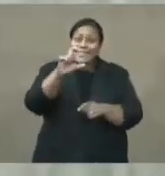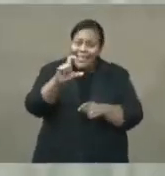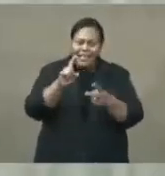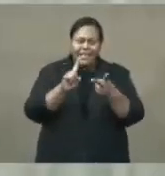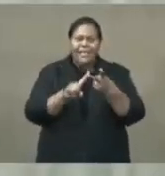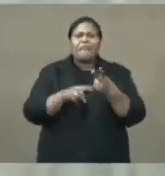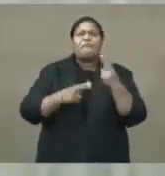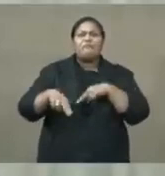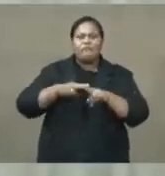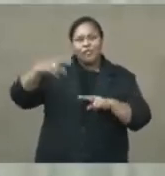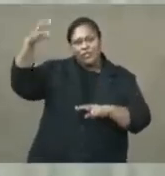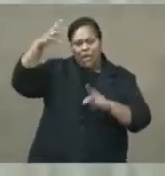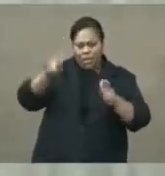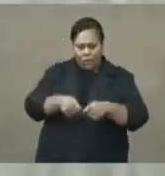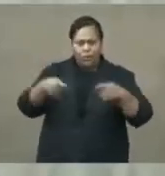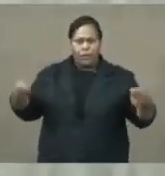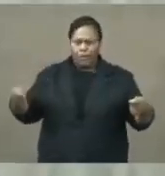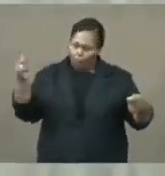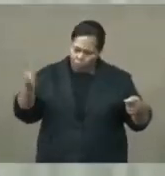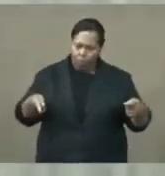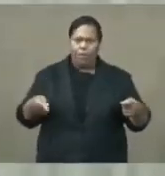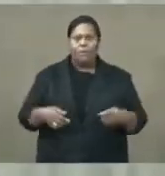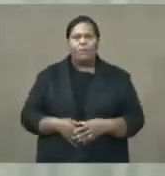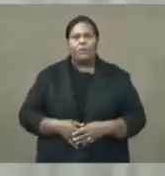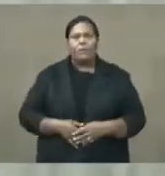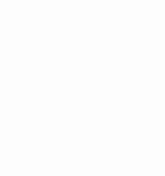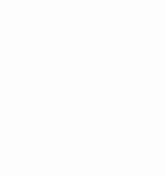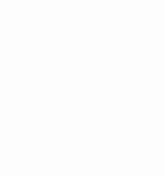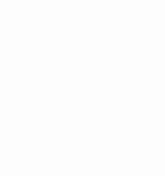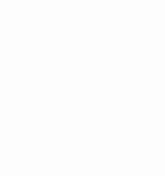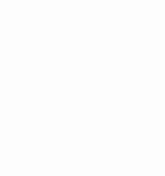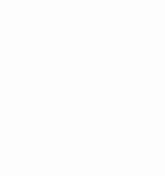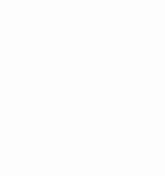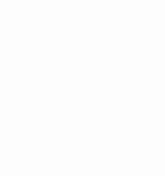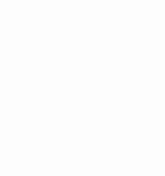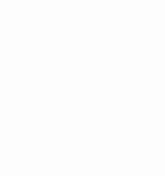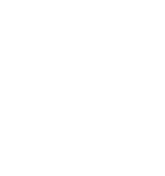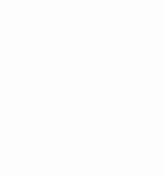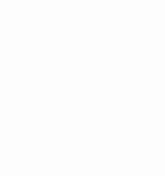Sun newspaper. In fact, there are many looming issues to address.